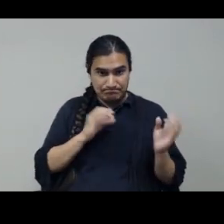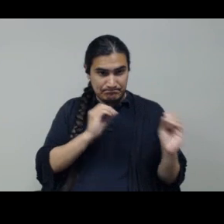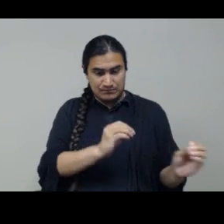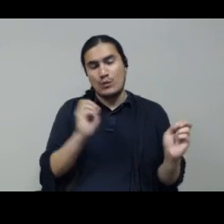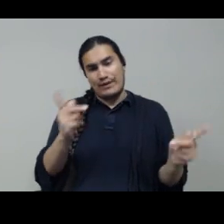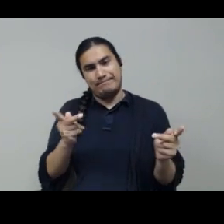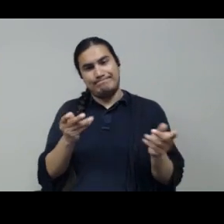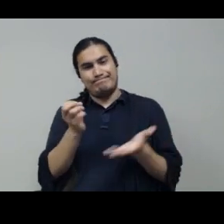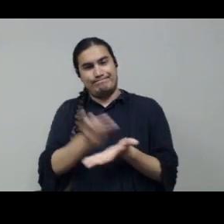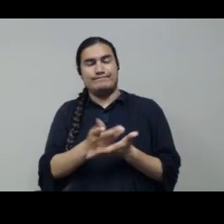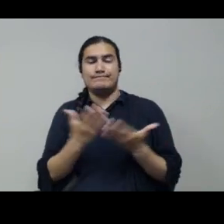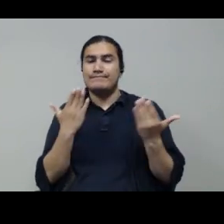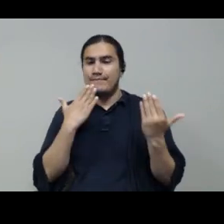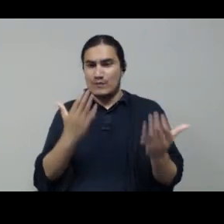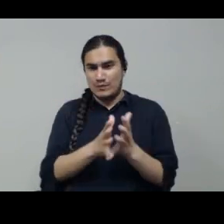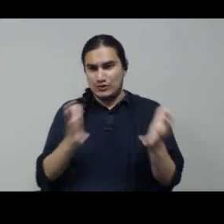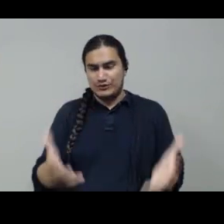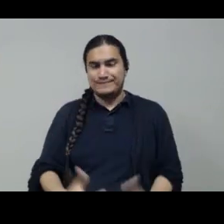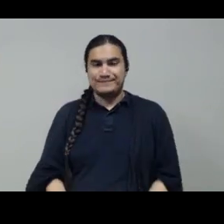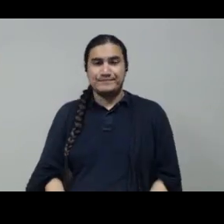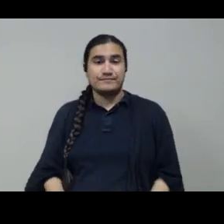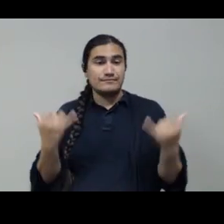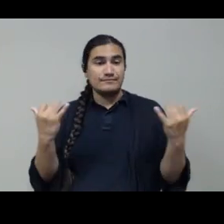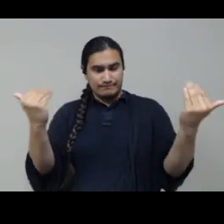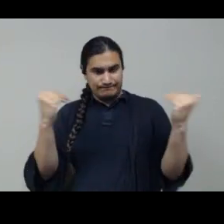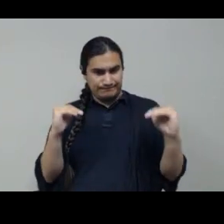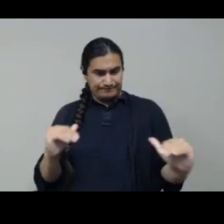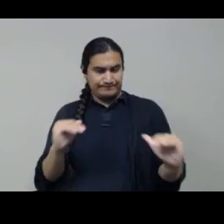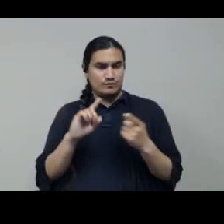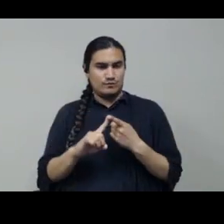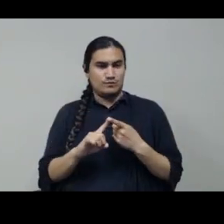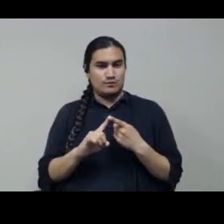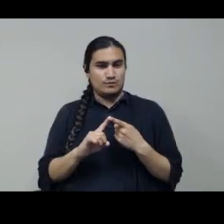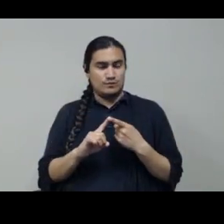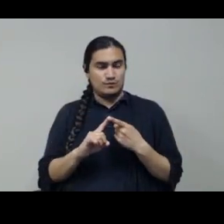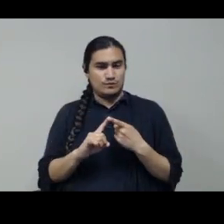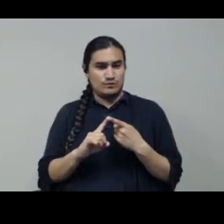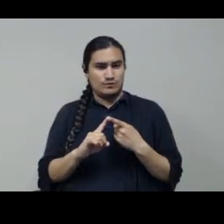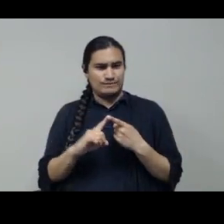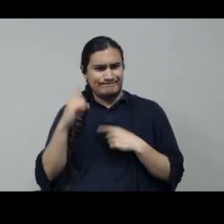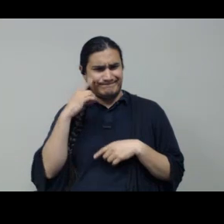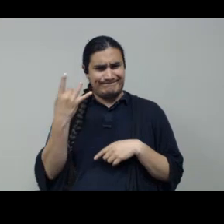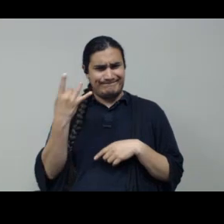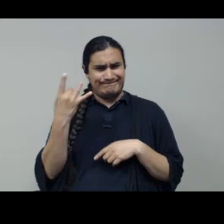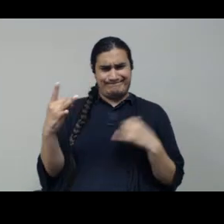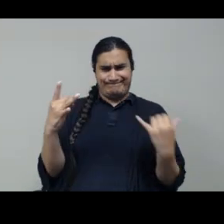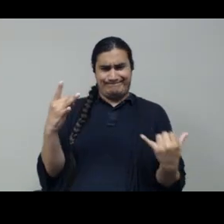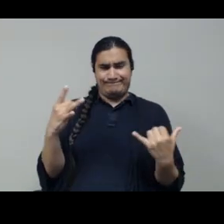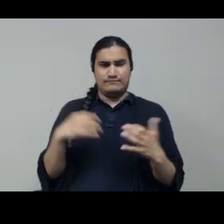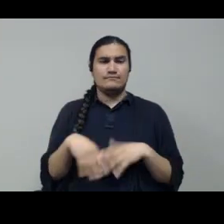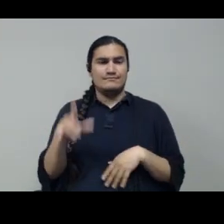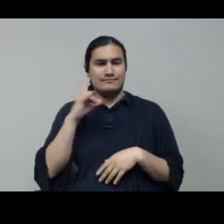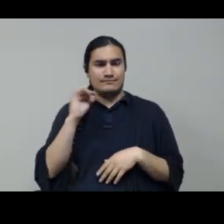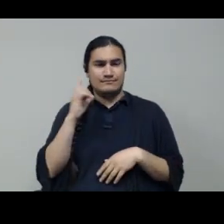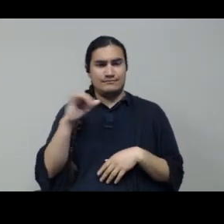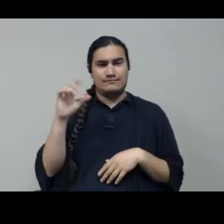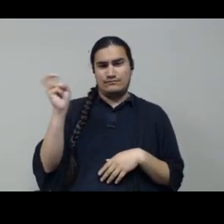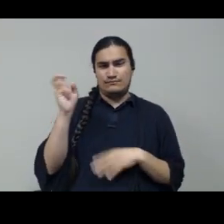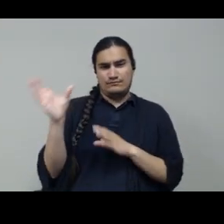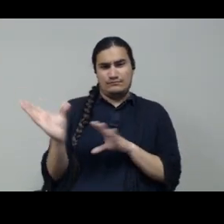carries. Thank you so much. Now we will move on to, I think we're on 18 now. California Transportation